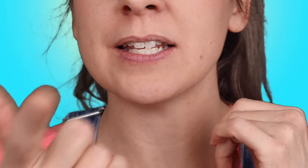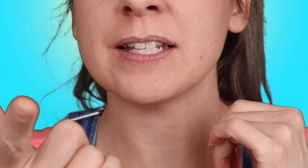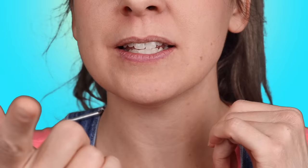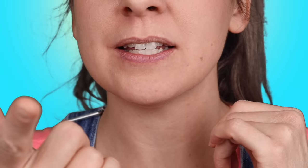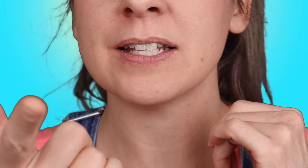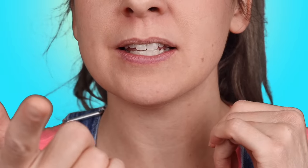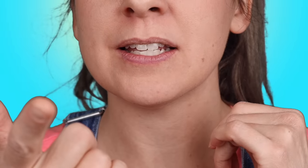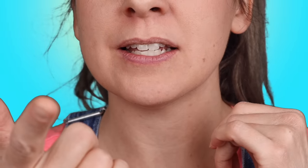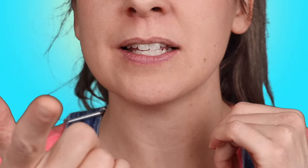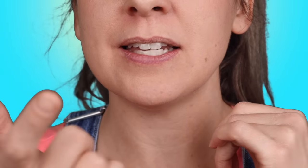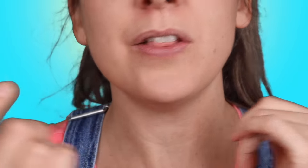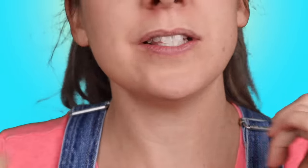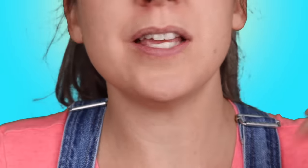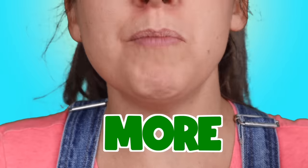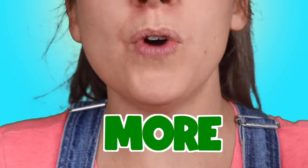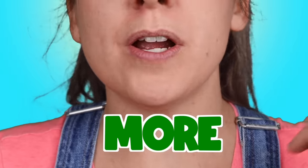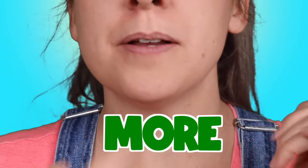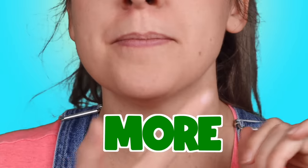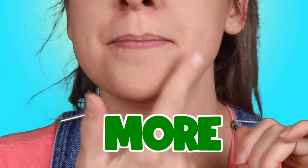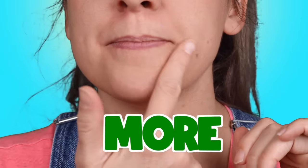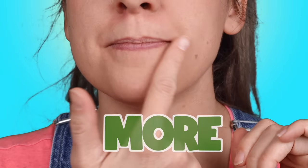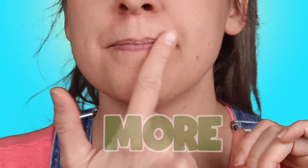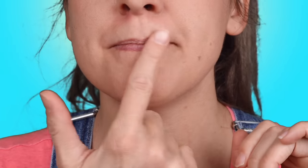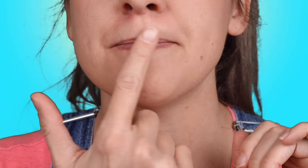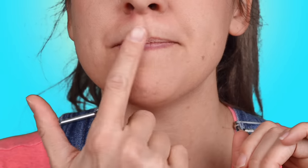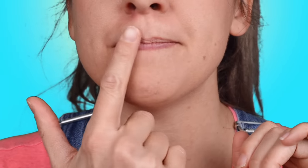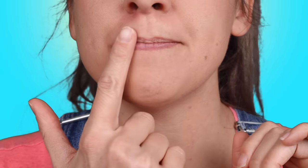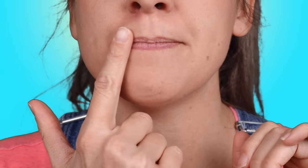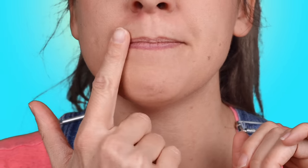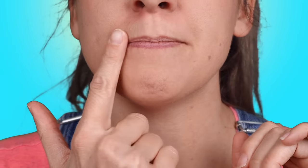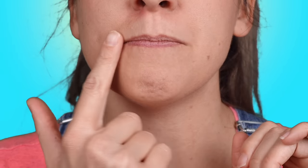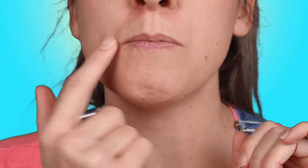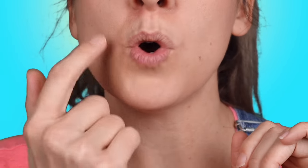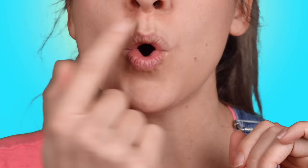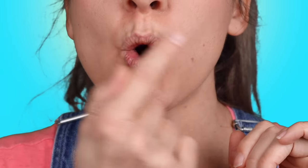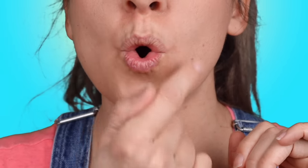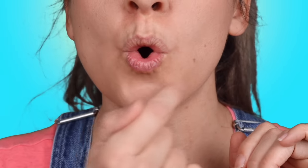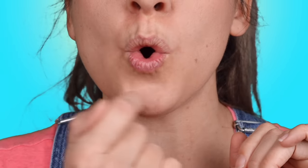want. Now let's say more.